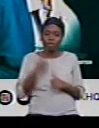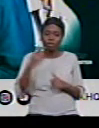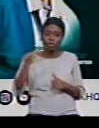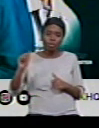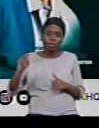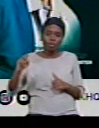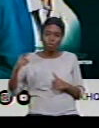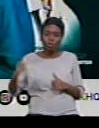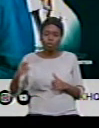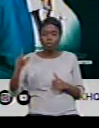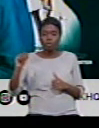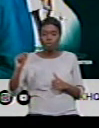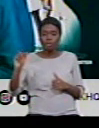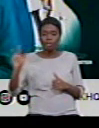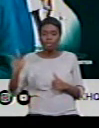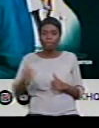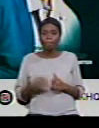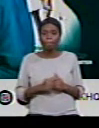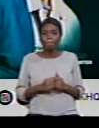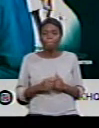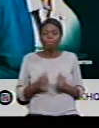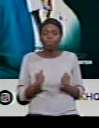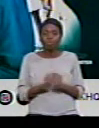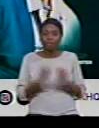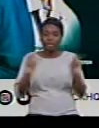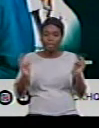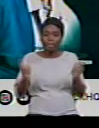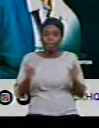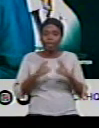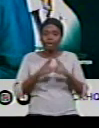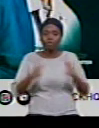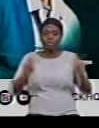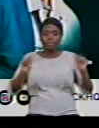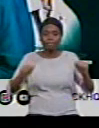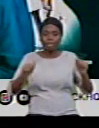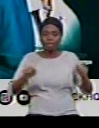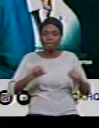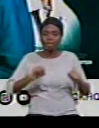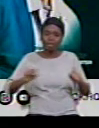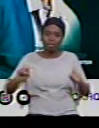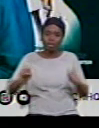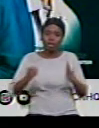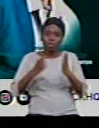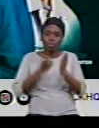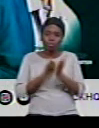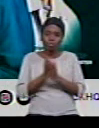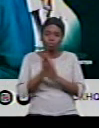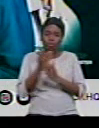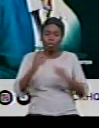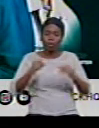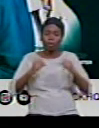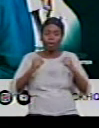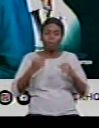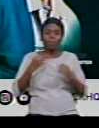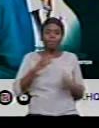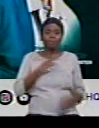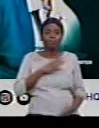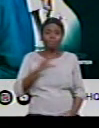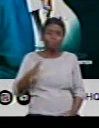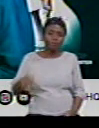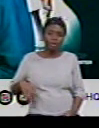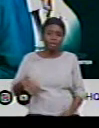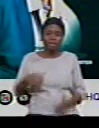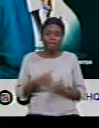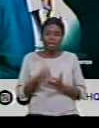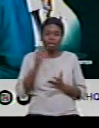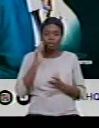2023, with the theme Great Possibilities Through the Power of Christ. It will